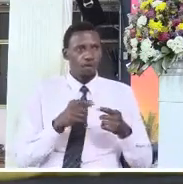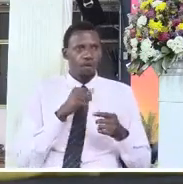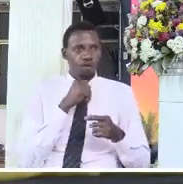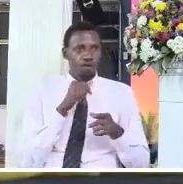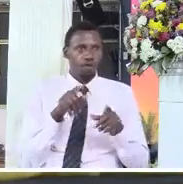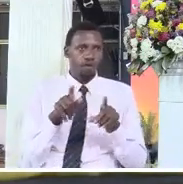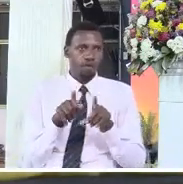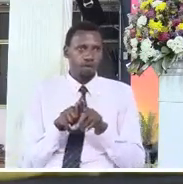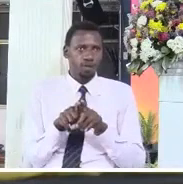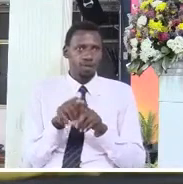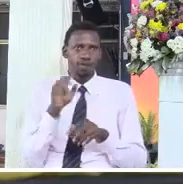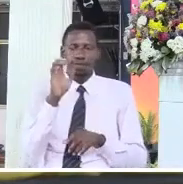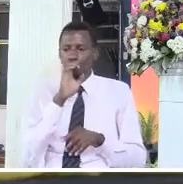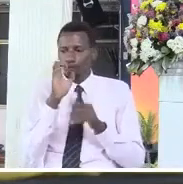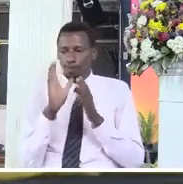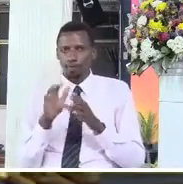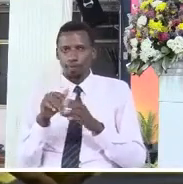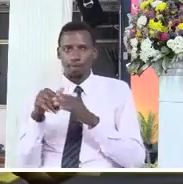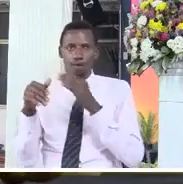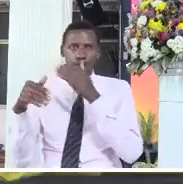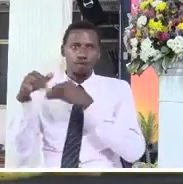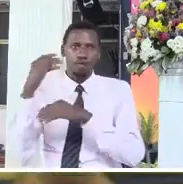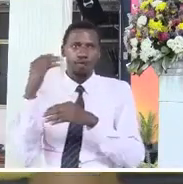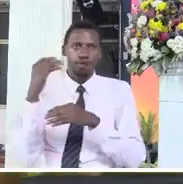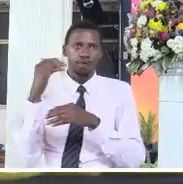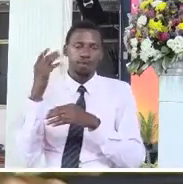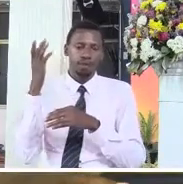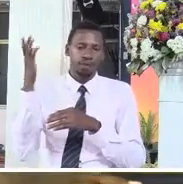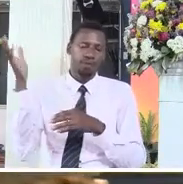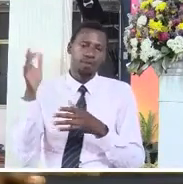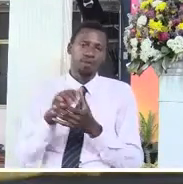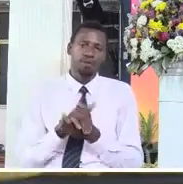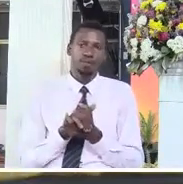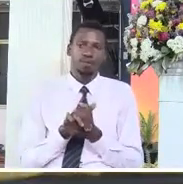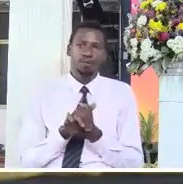the elders in campus will mingle with